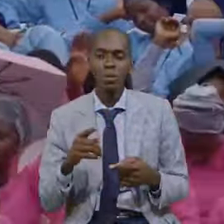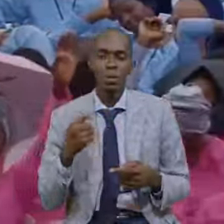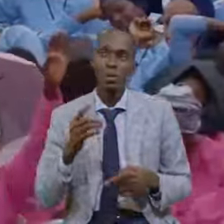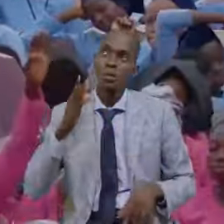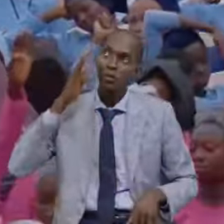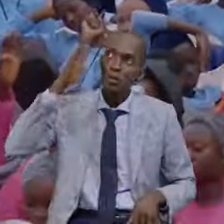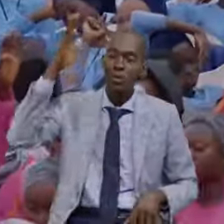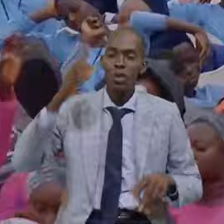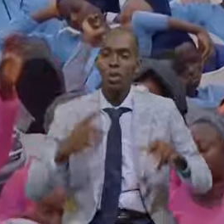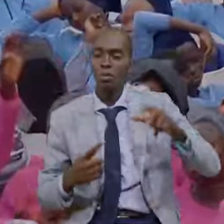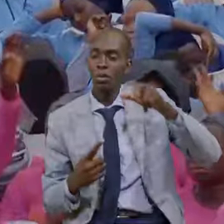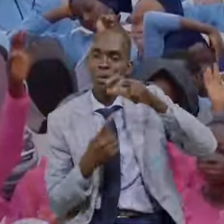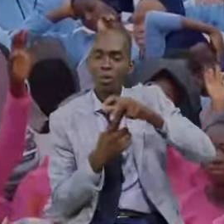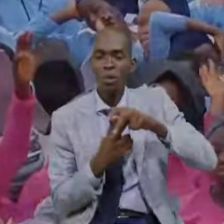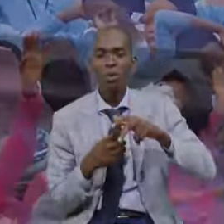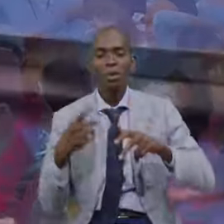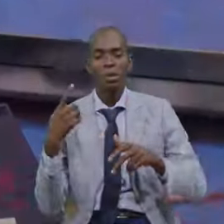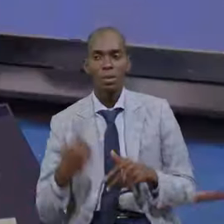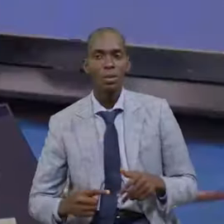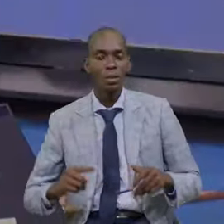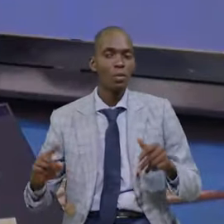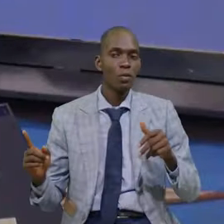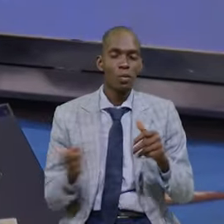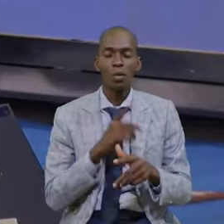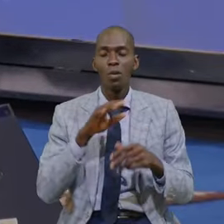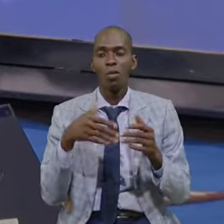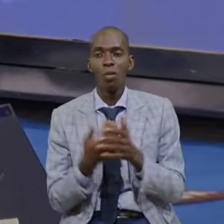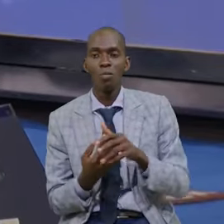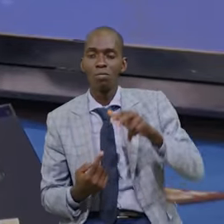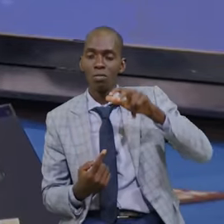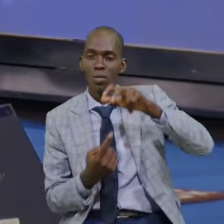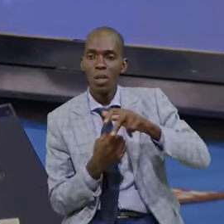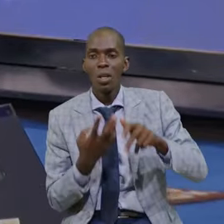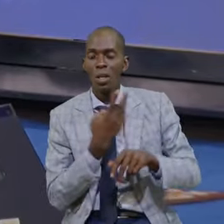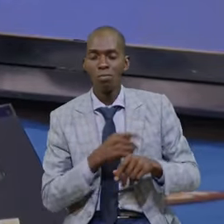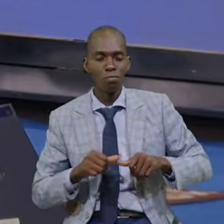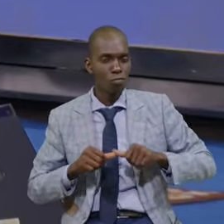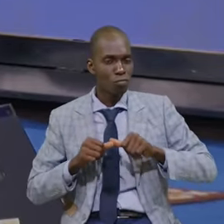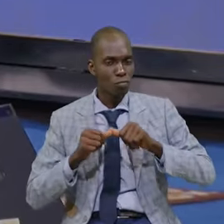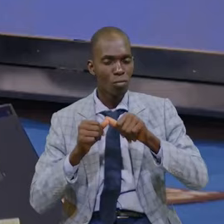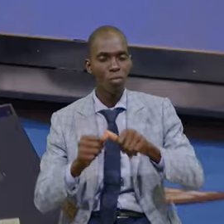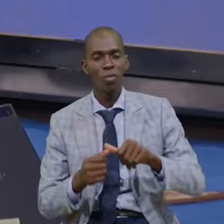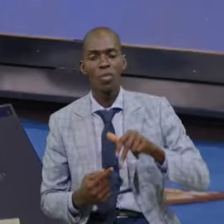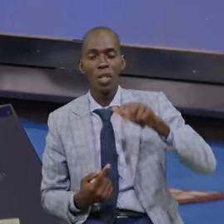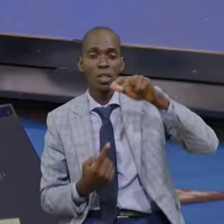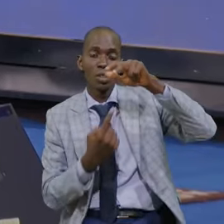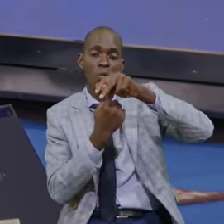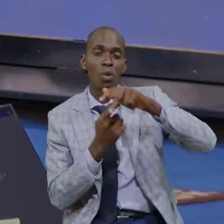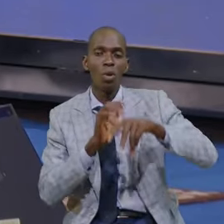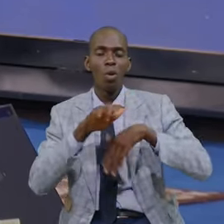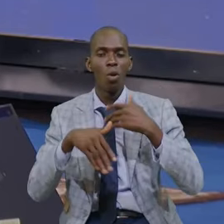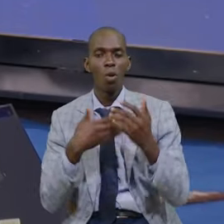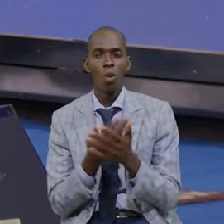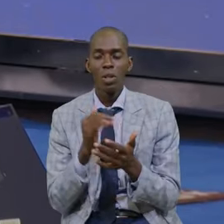the foremost champion, and the fervent focused champion, all those people,